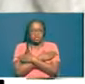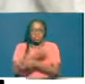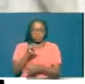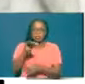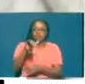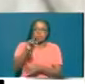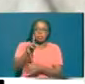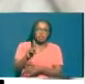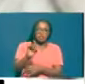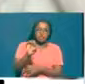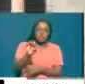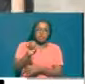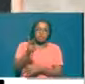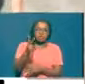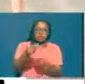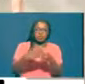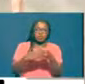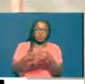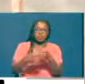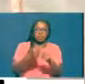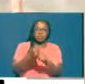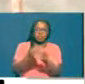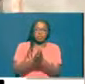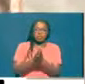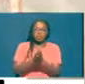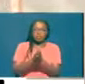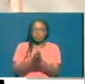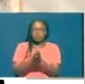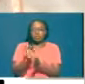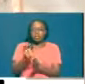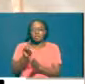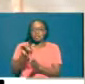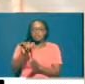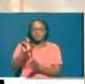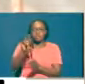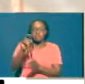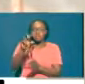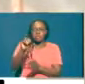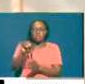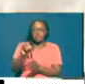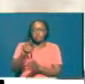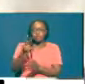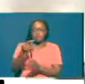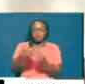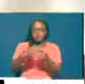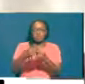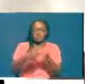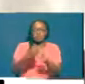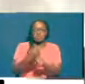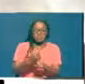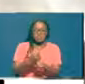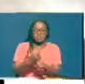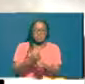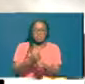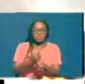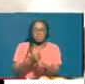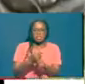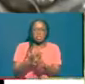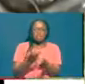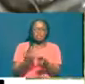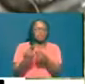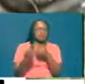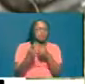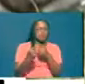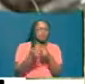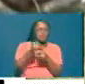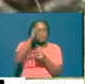was 29 years old, and Nicholas Echengo Musa, who was 28 years old. They were reportedly murdered by